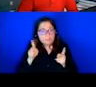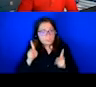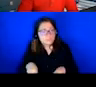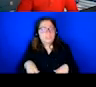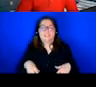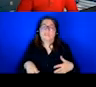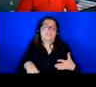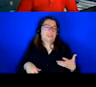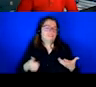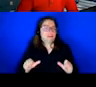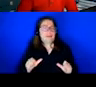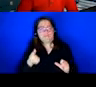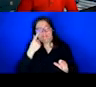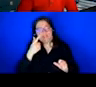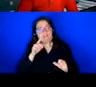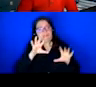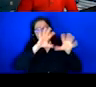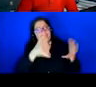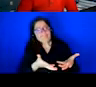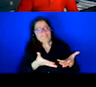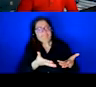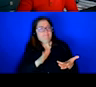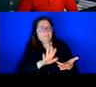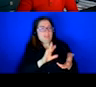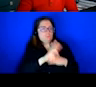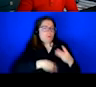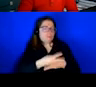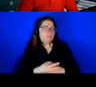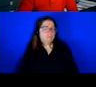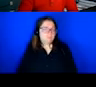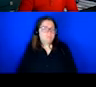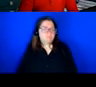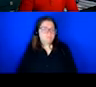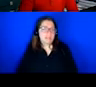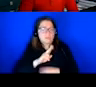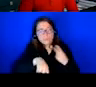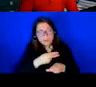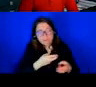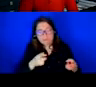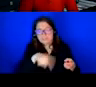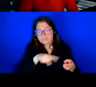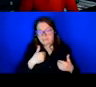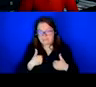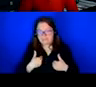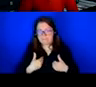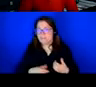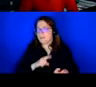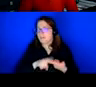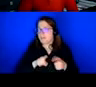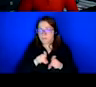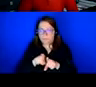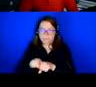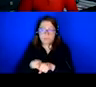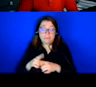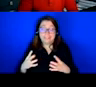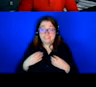are too. So that's important to kind of knowledge of like, okay, what resource they have to, and kind of build in that. And then also